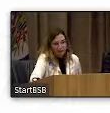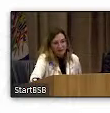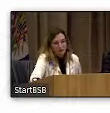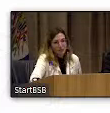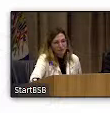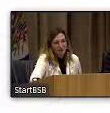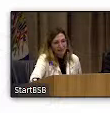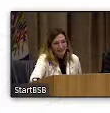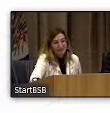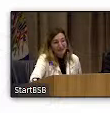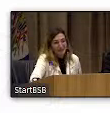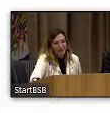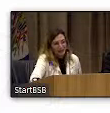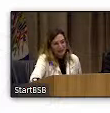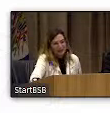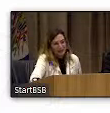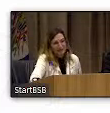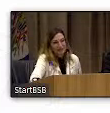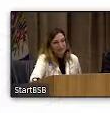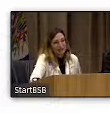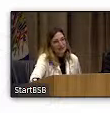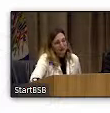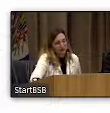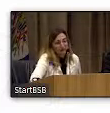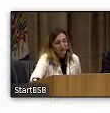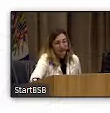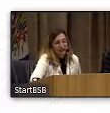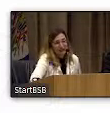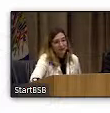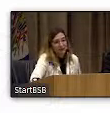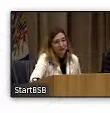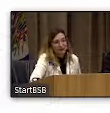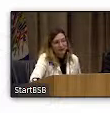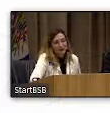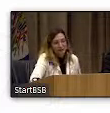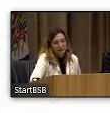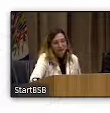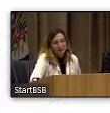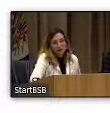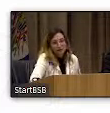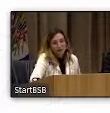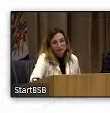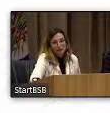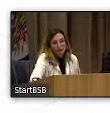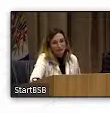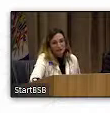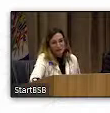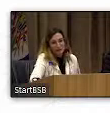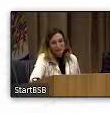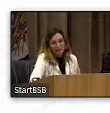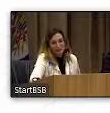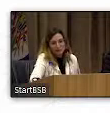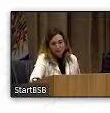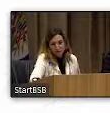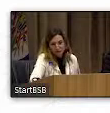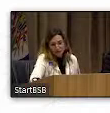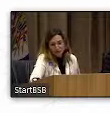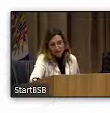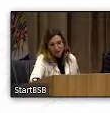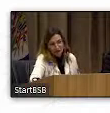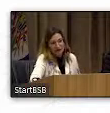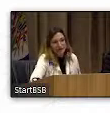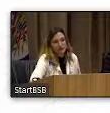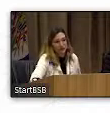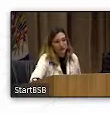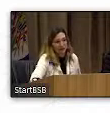But also as an opportunity to improve and see what we needed to. We had